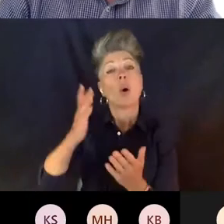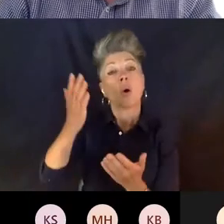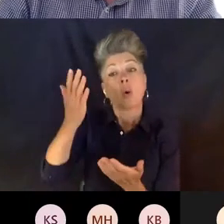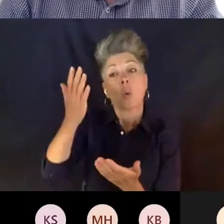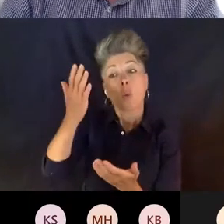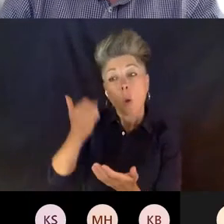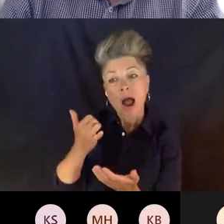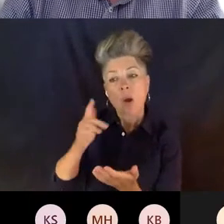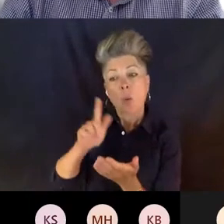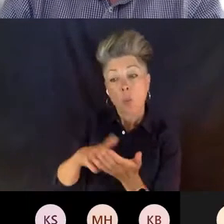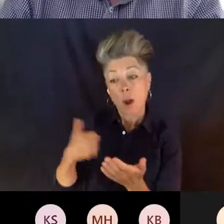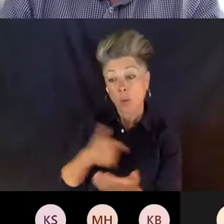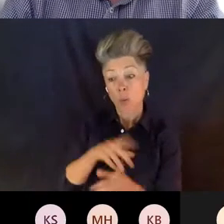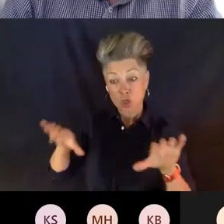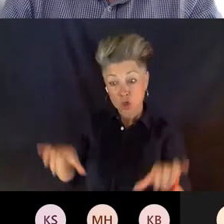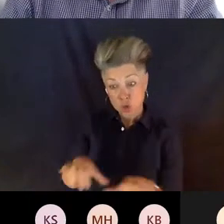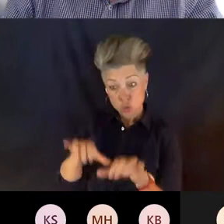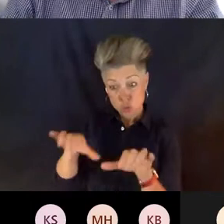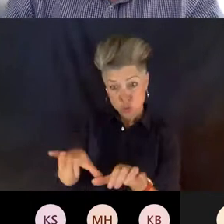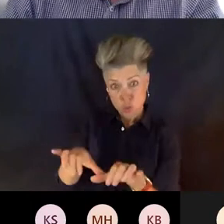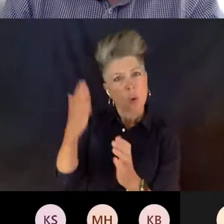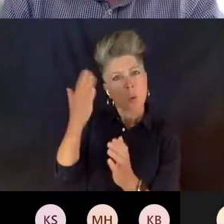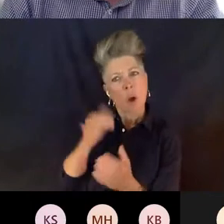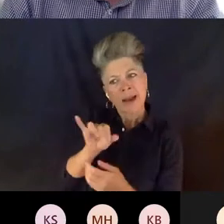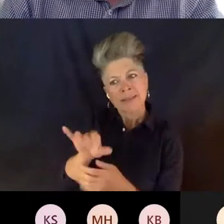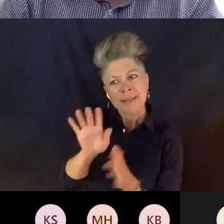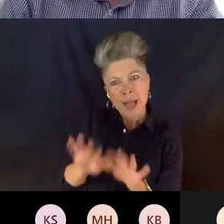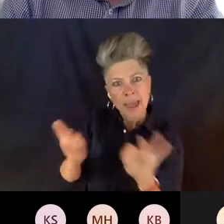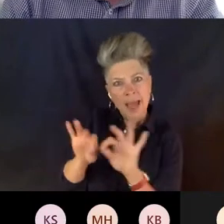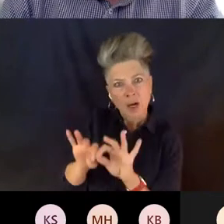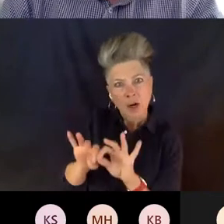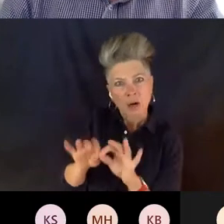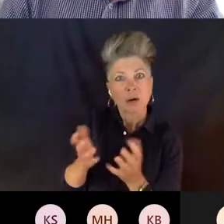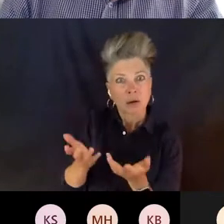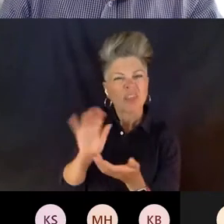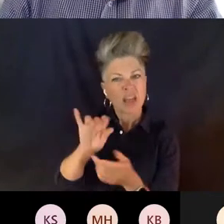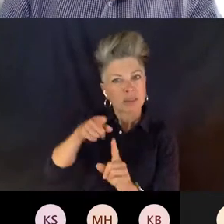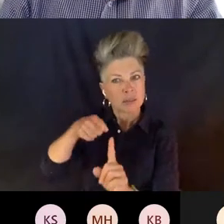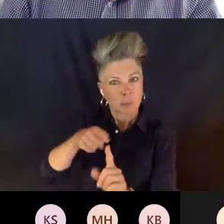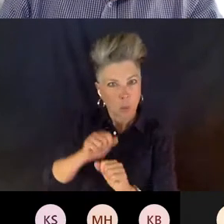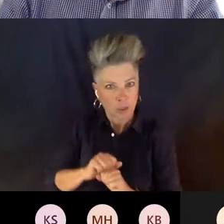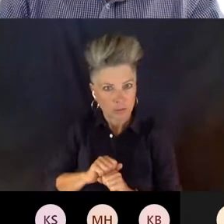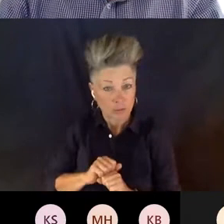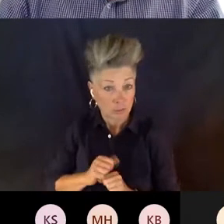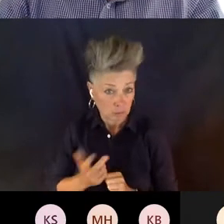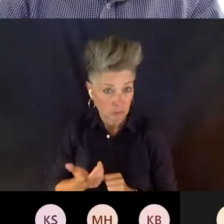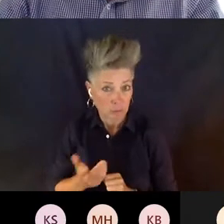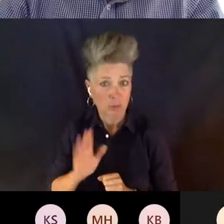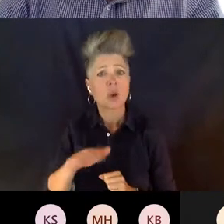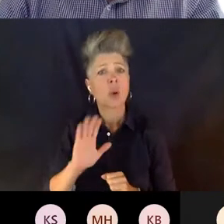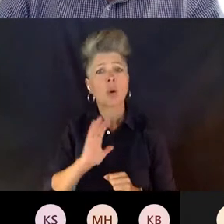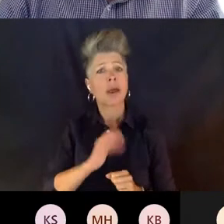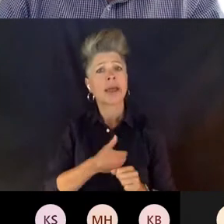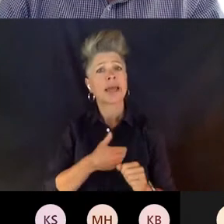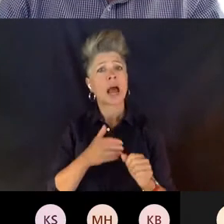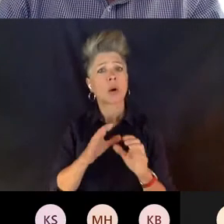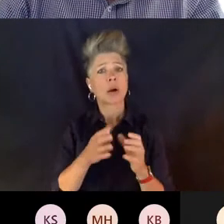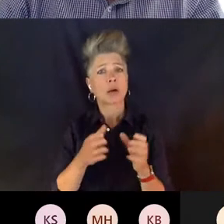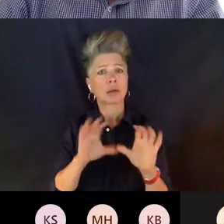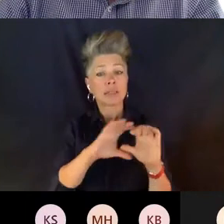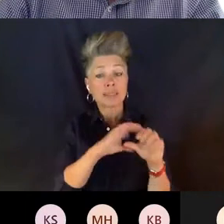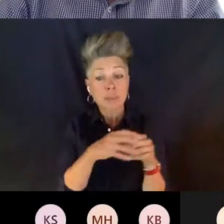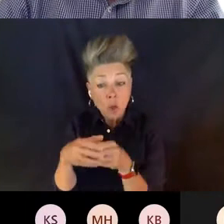you. That's definitely worth clarifying. Yeah, why what we do matters. And so I think in our group, in our small group,